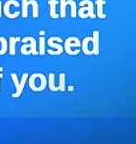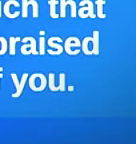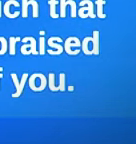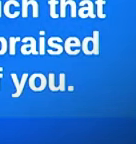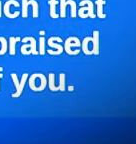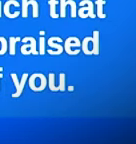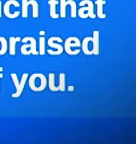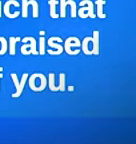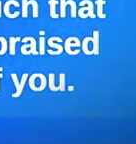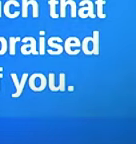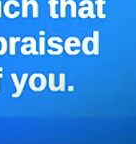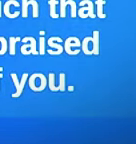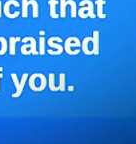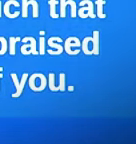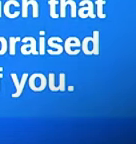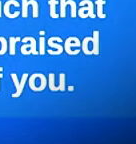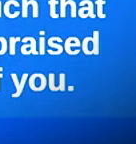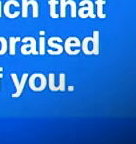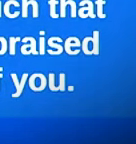Expansively.